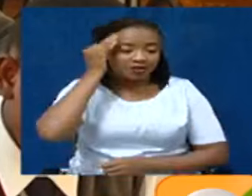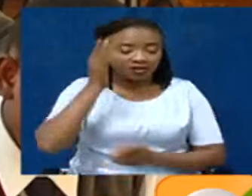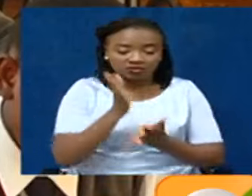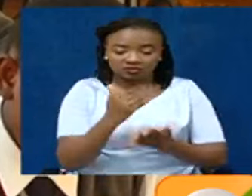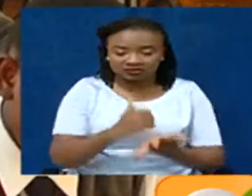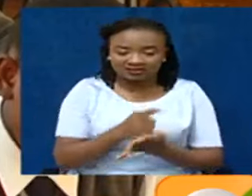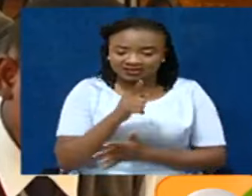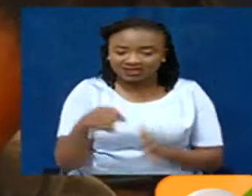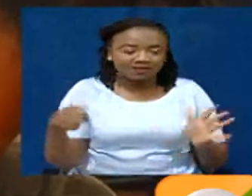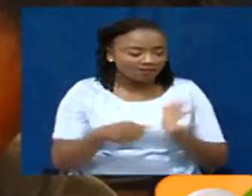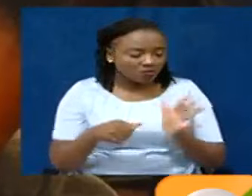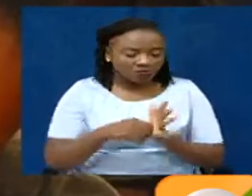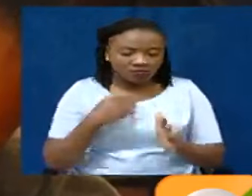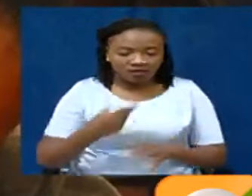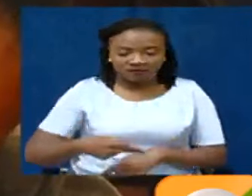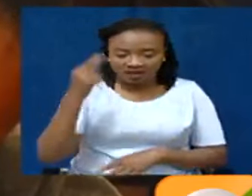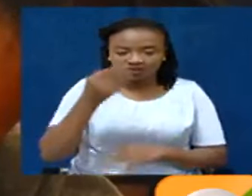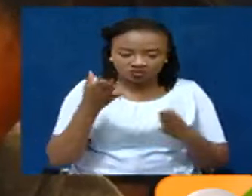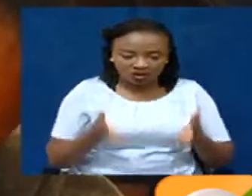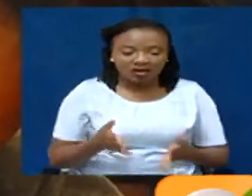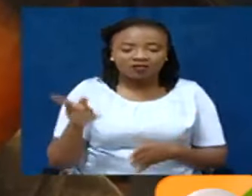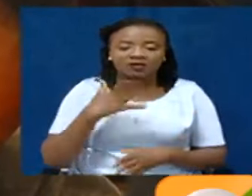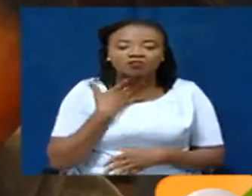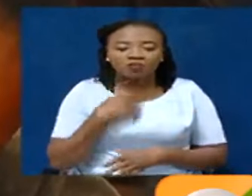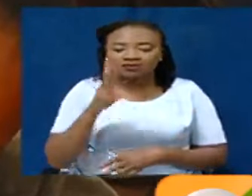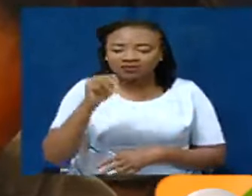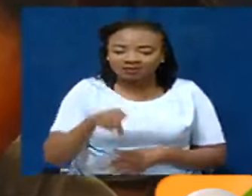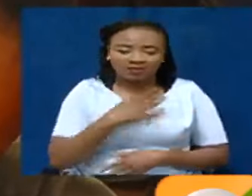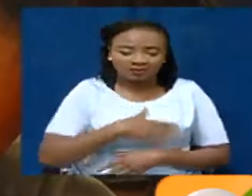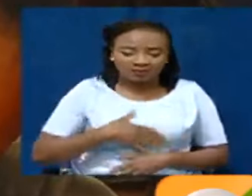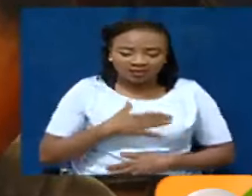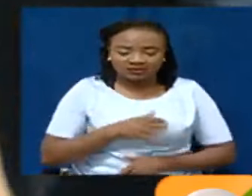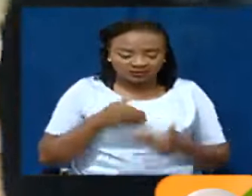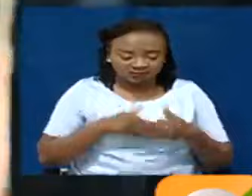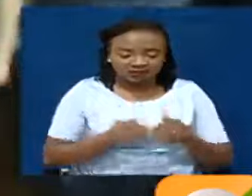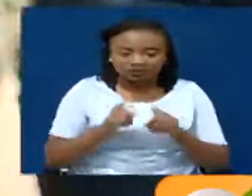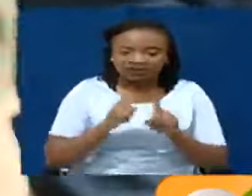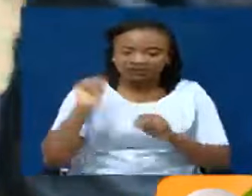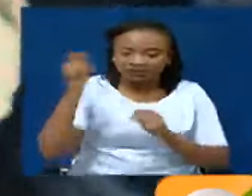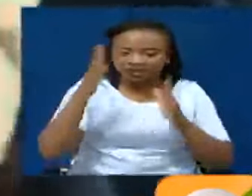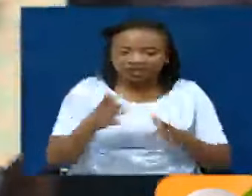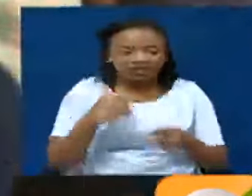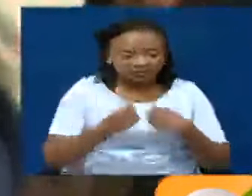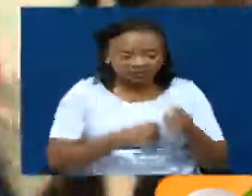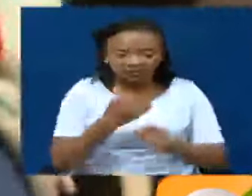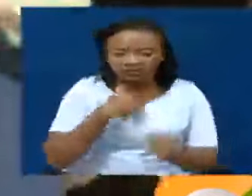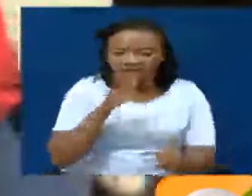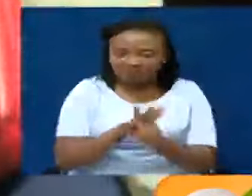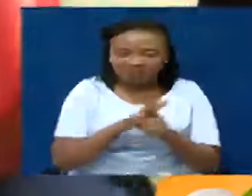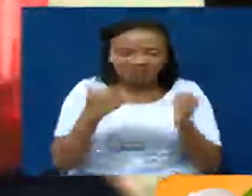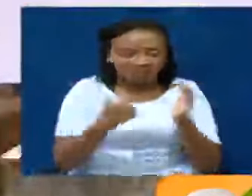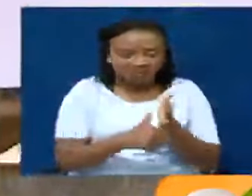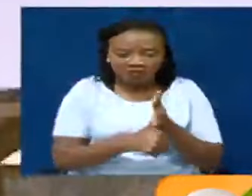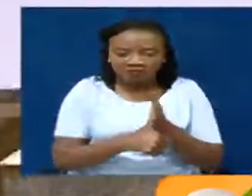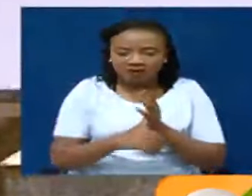of the priorities that Sapit now want MPs to embark on as Kenyans continue to grapple with problems arising from the migration